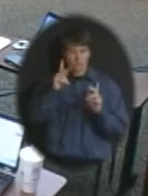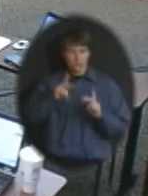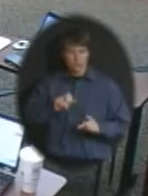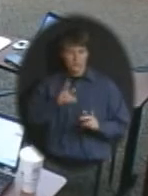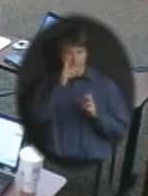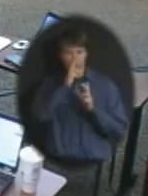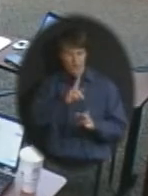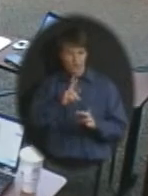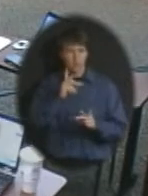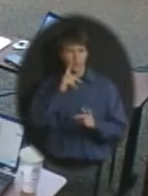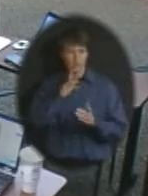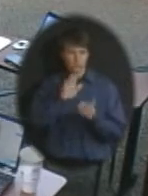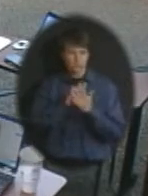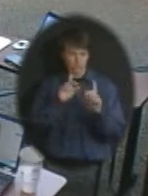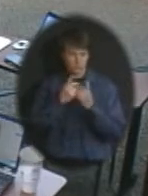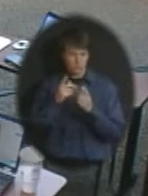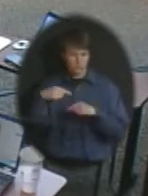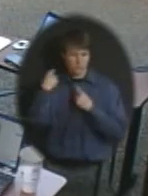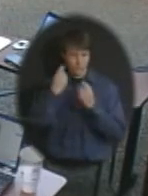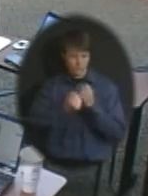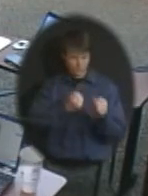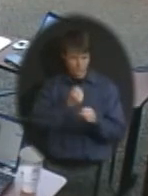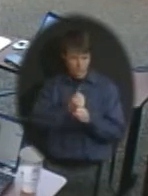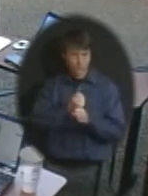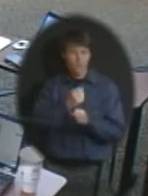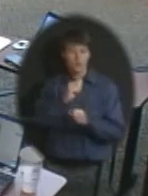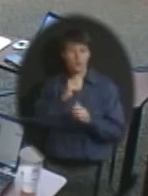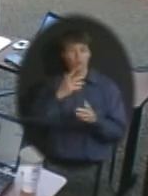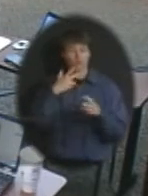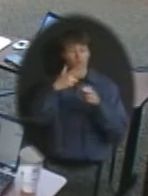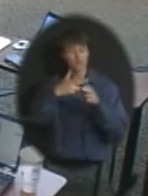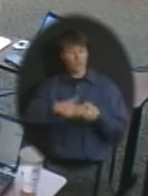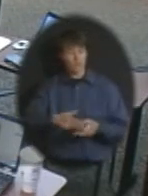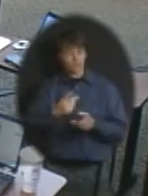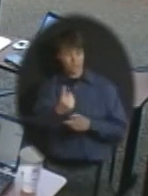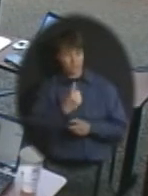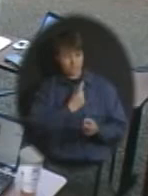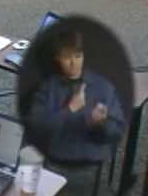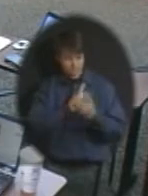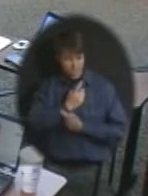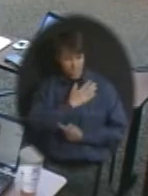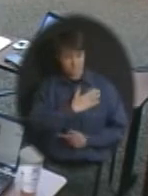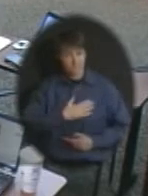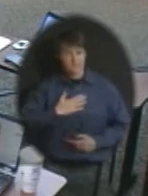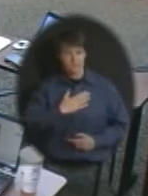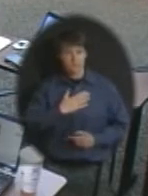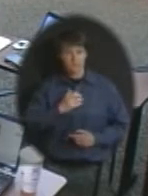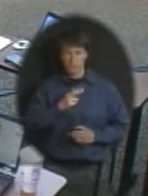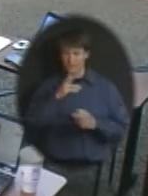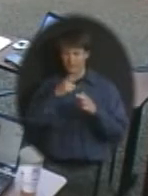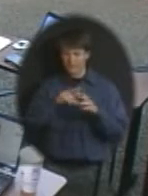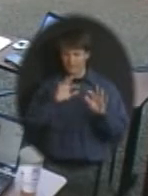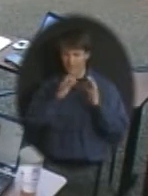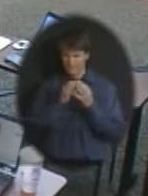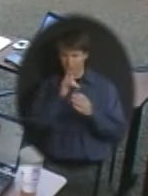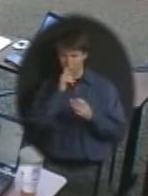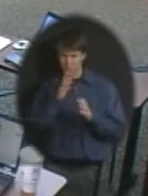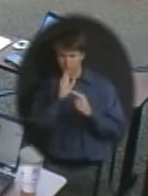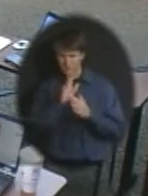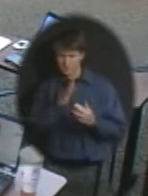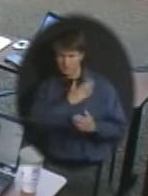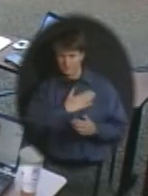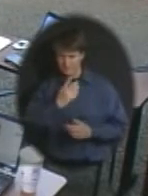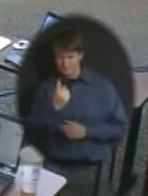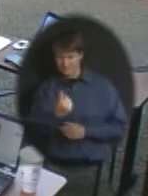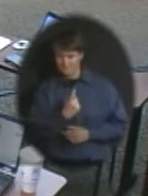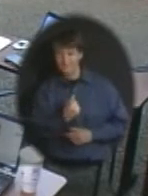the district over the years. Wall of Fame honorees, when I call your name, please come forward, or the name of the family member you're representing, please come